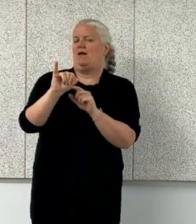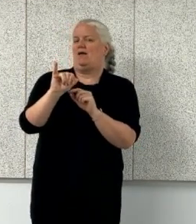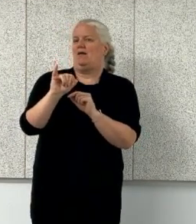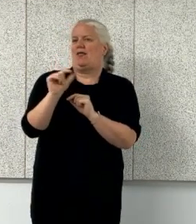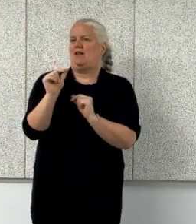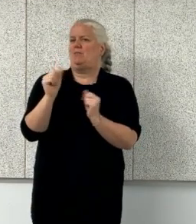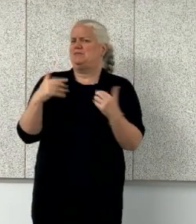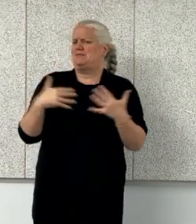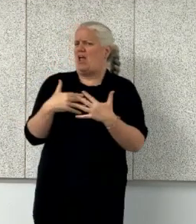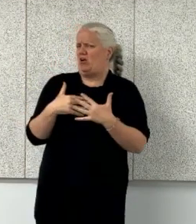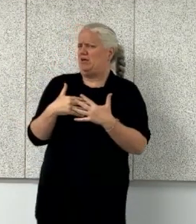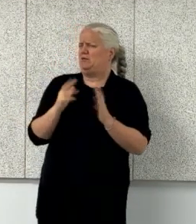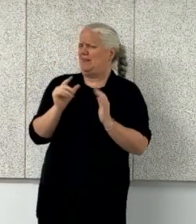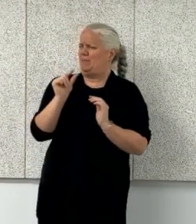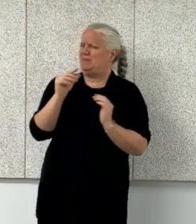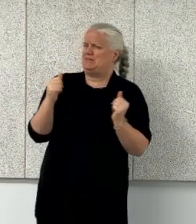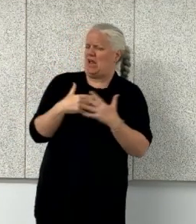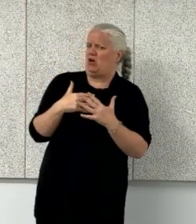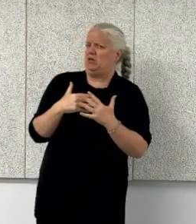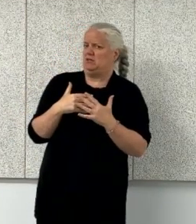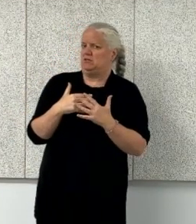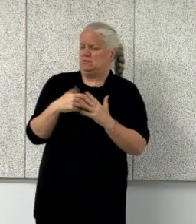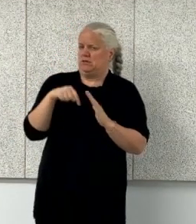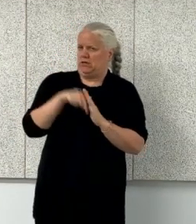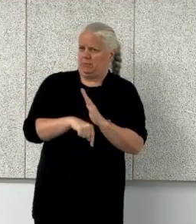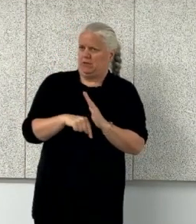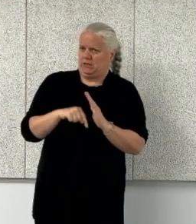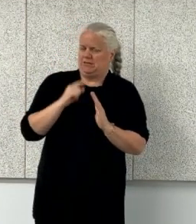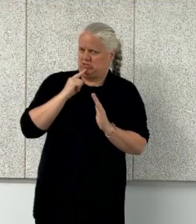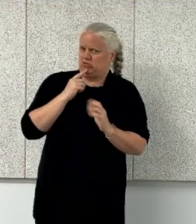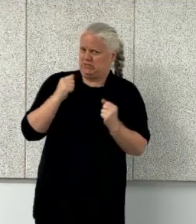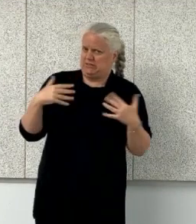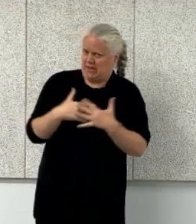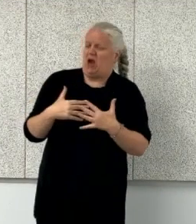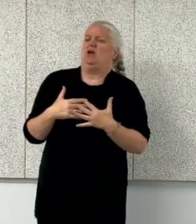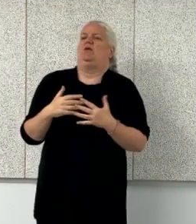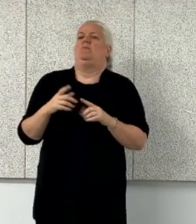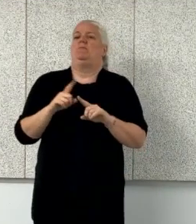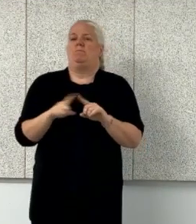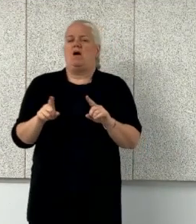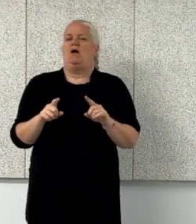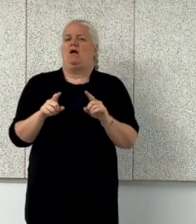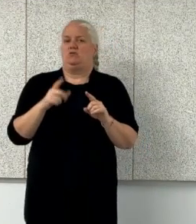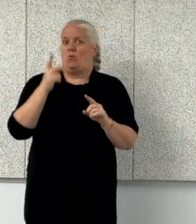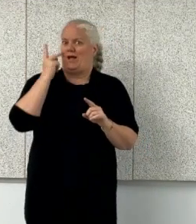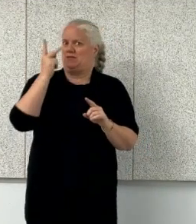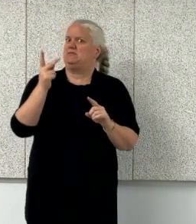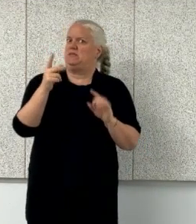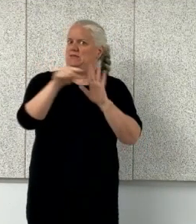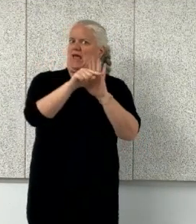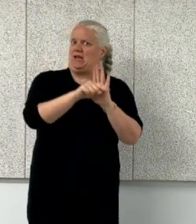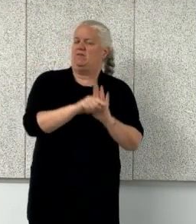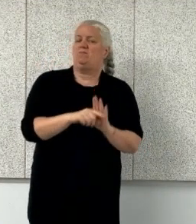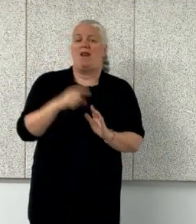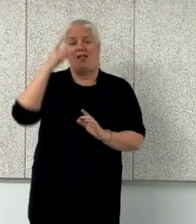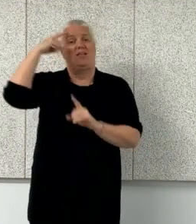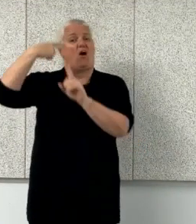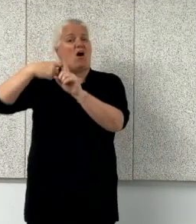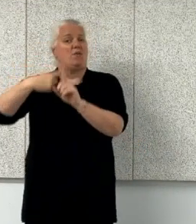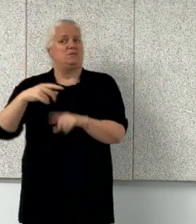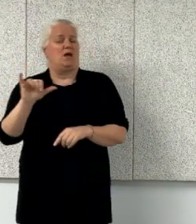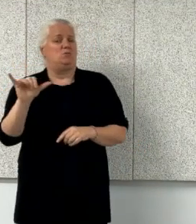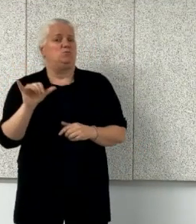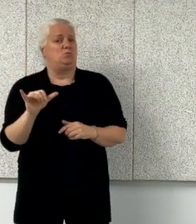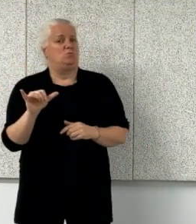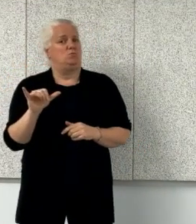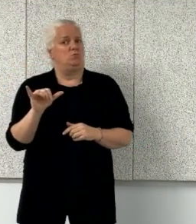It scares me on some level. Like, I'm deeply terrified of AI. My husband works in tech, so like definitely see the downsides, but I also think there's a lot of upside, especially in our